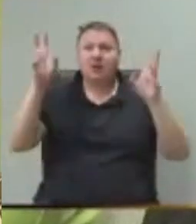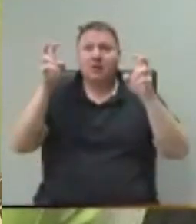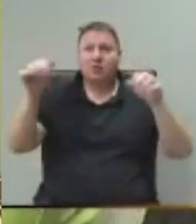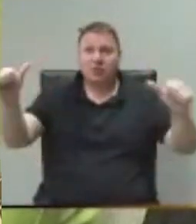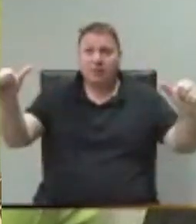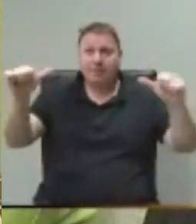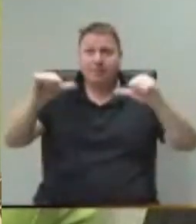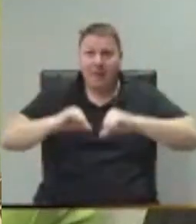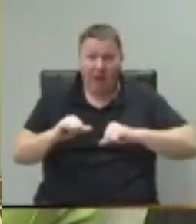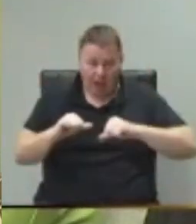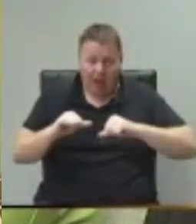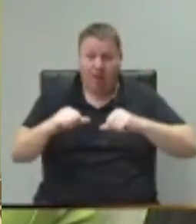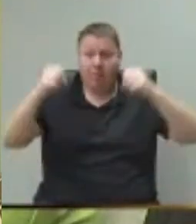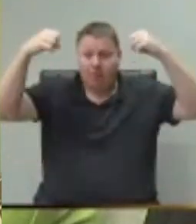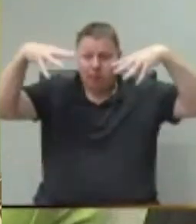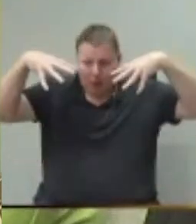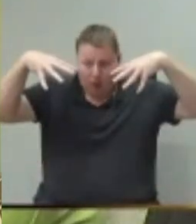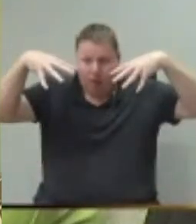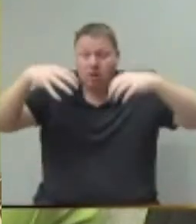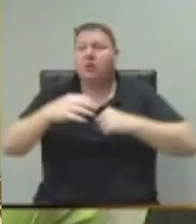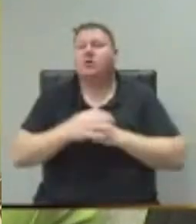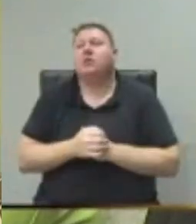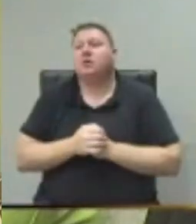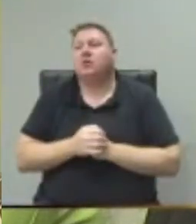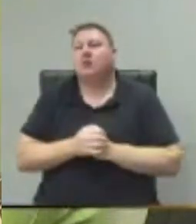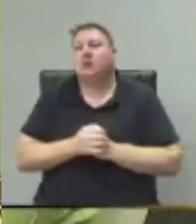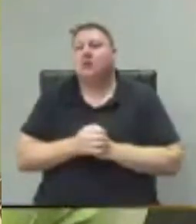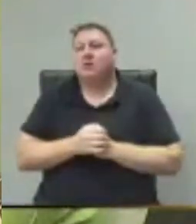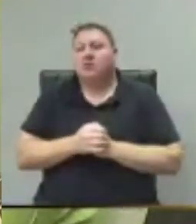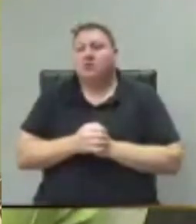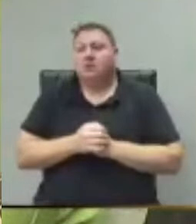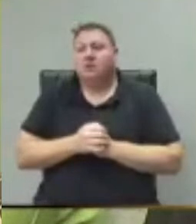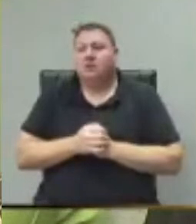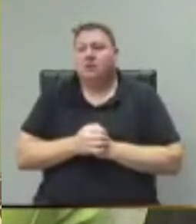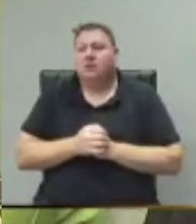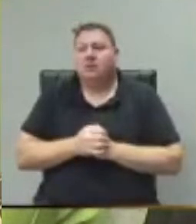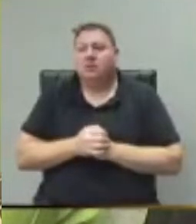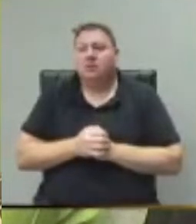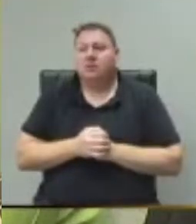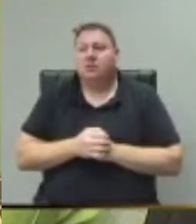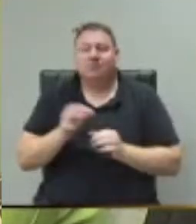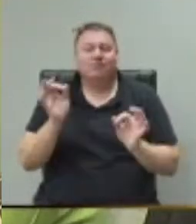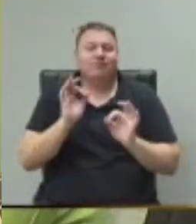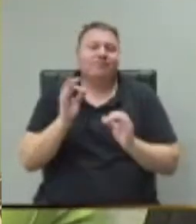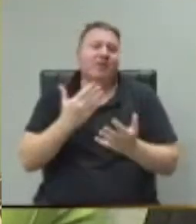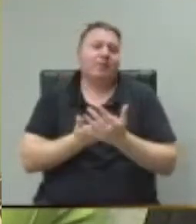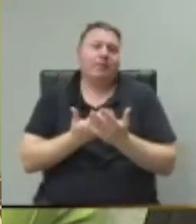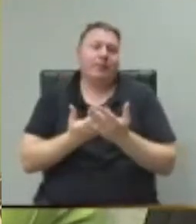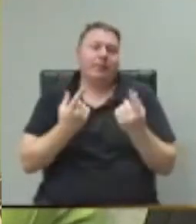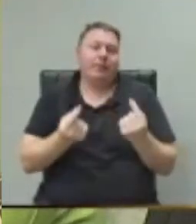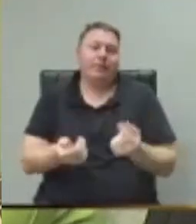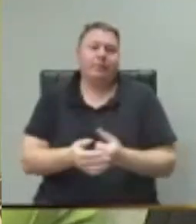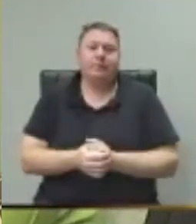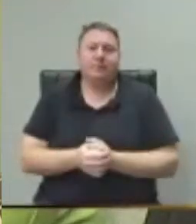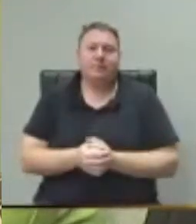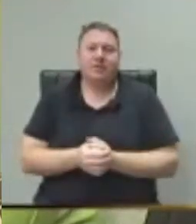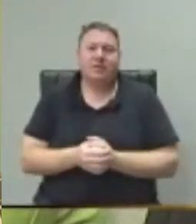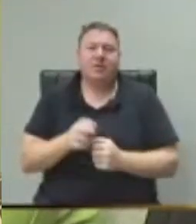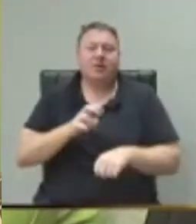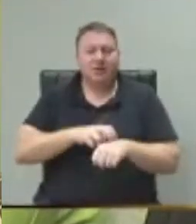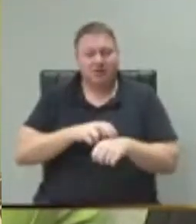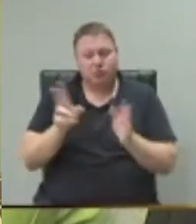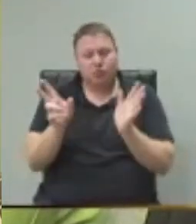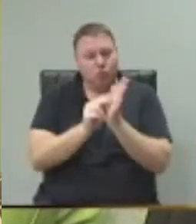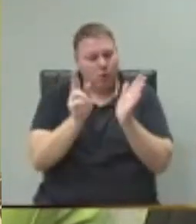is back because there was nothing we could do. We needed to